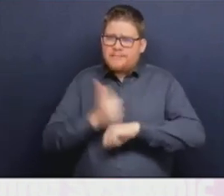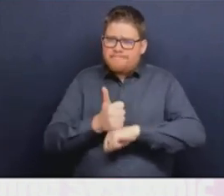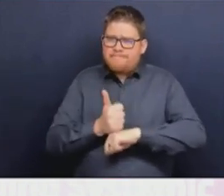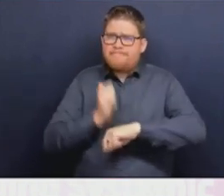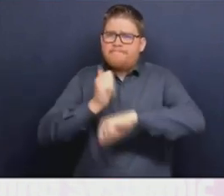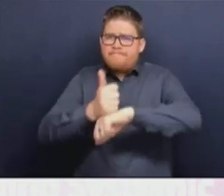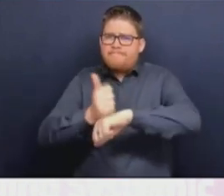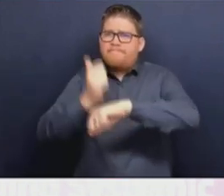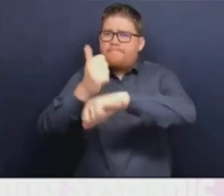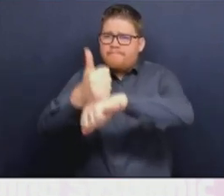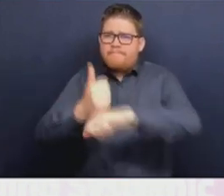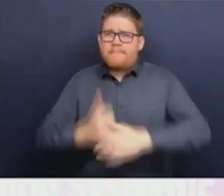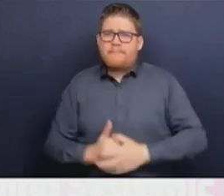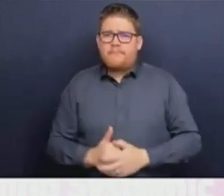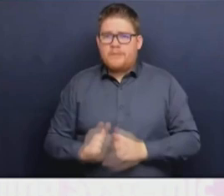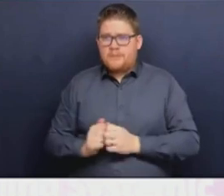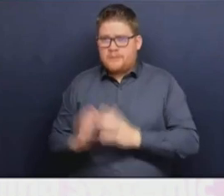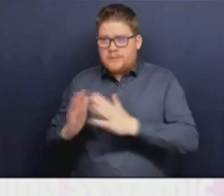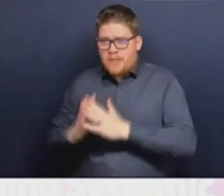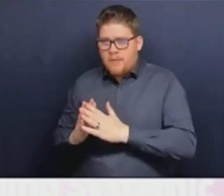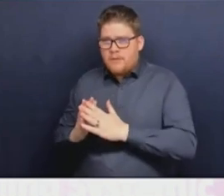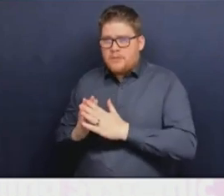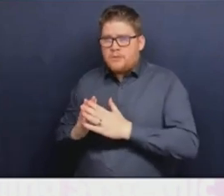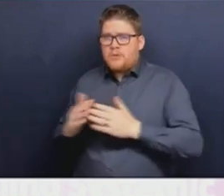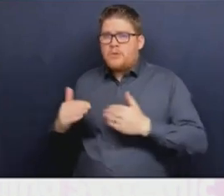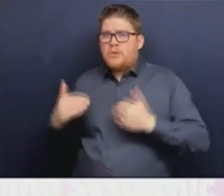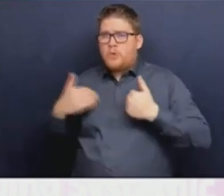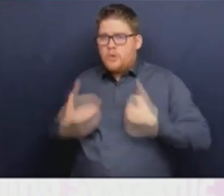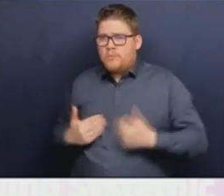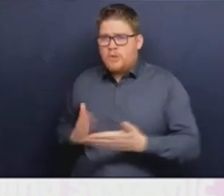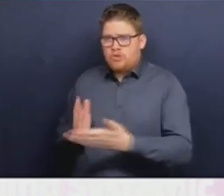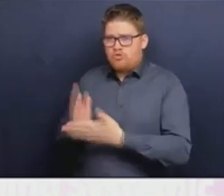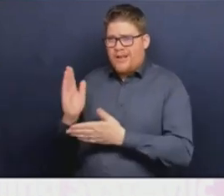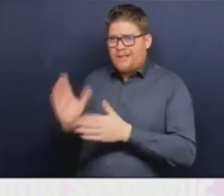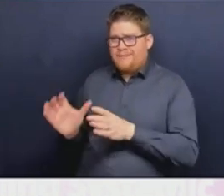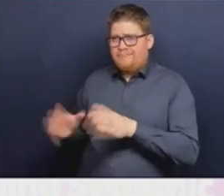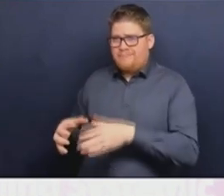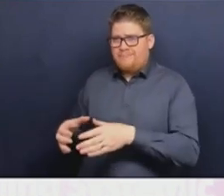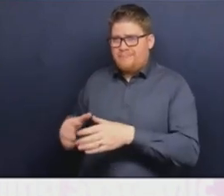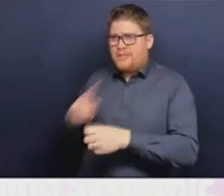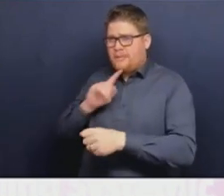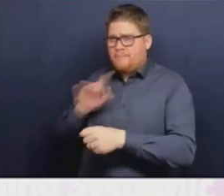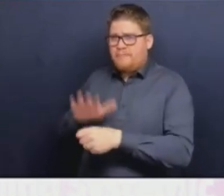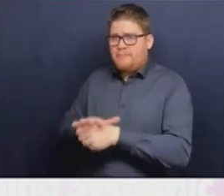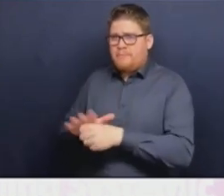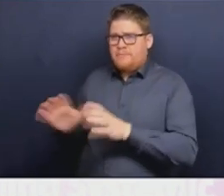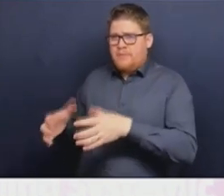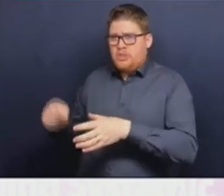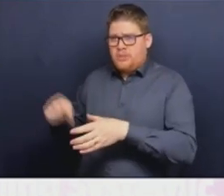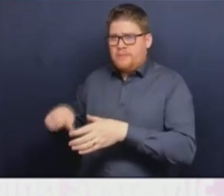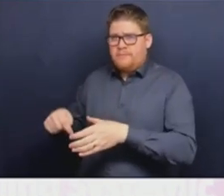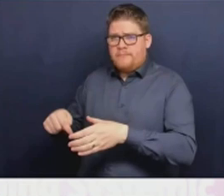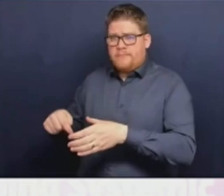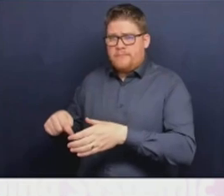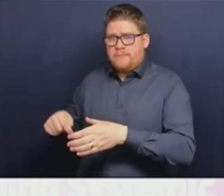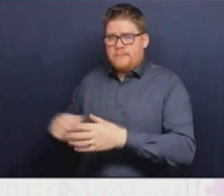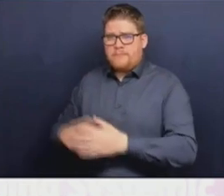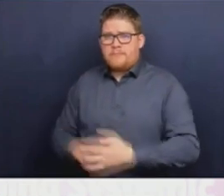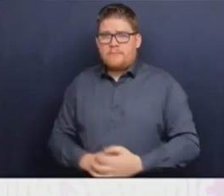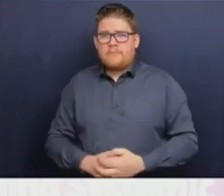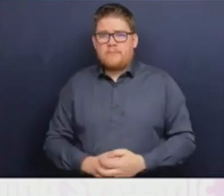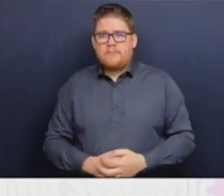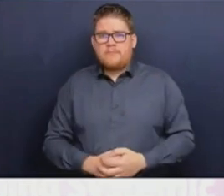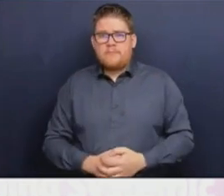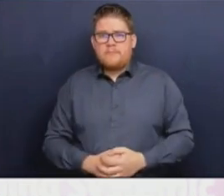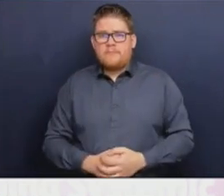reestablishing the Human Rights Commission, for example, was pretty fundamental. And I want to, he's still here, I thought he might have disappeared, but he has no caucus to